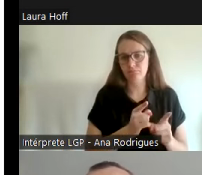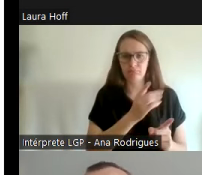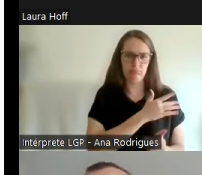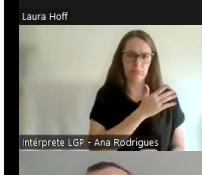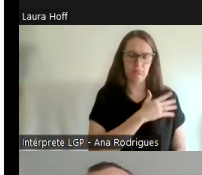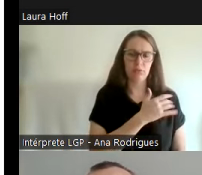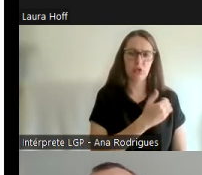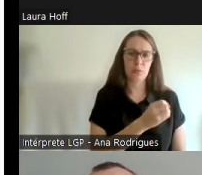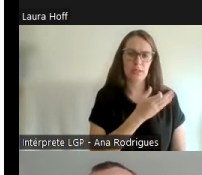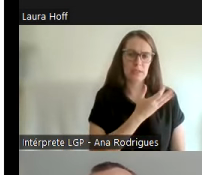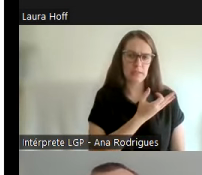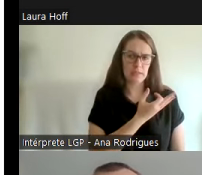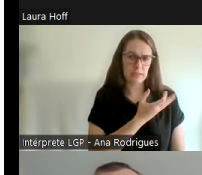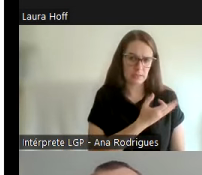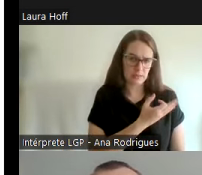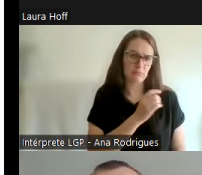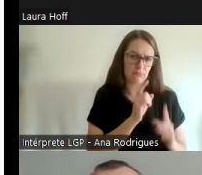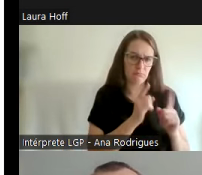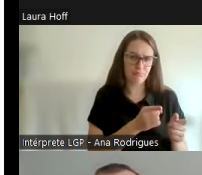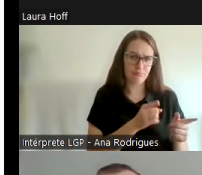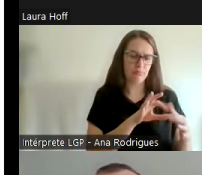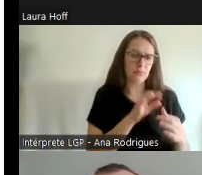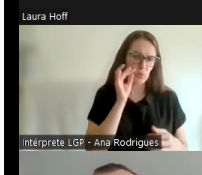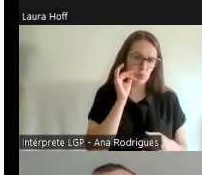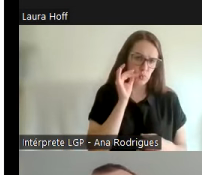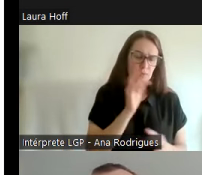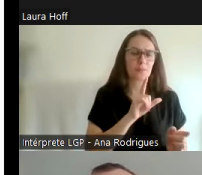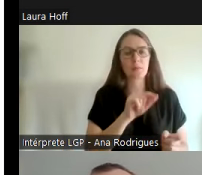2017 for Hungarian students, and recently for